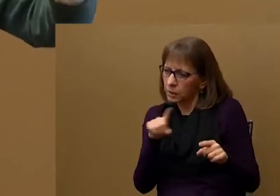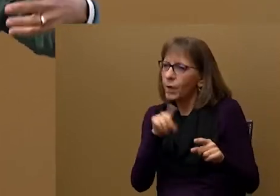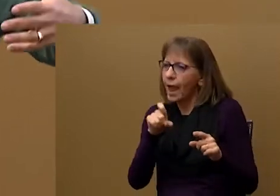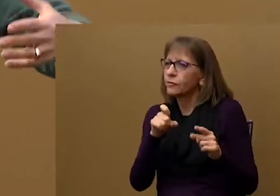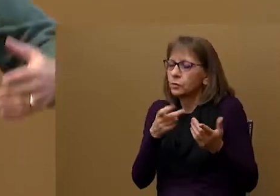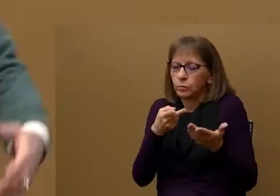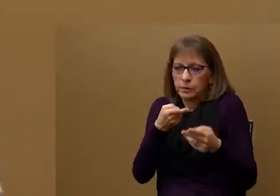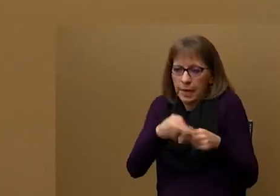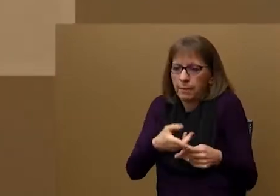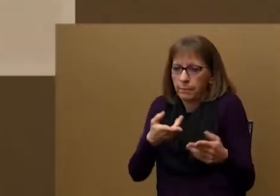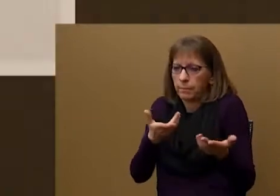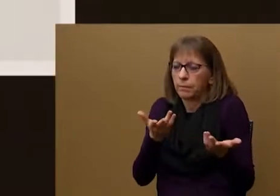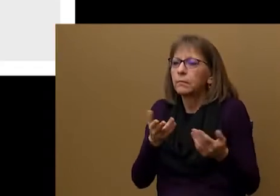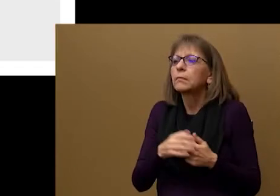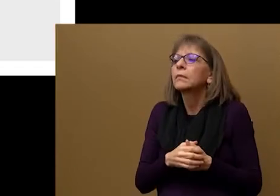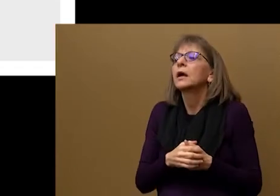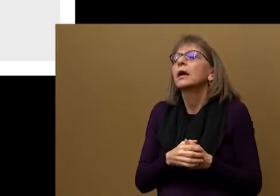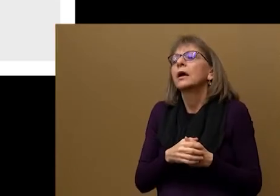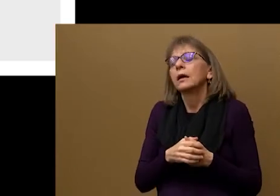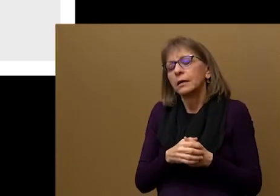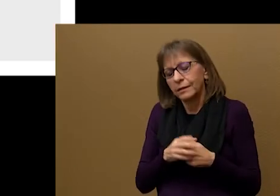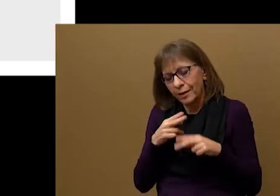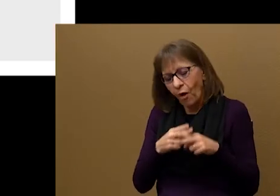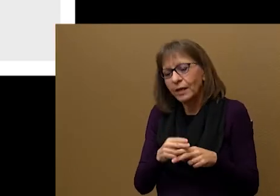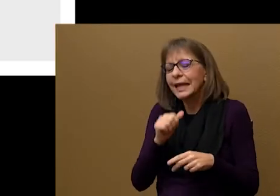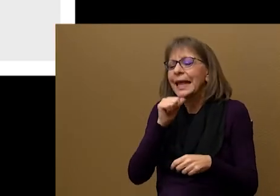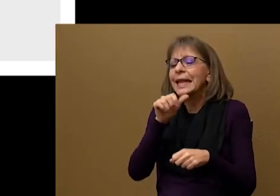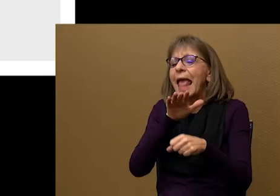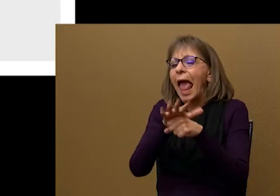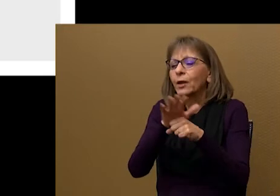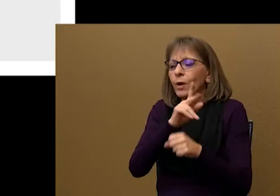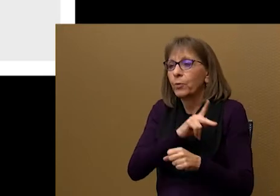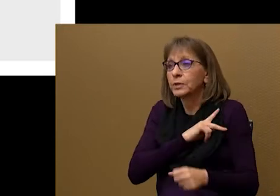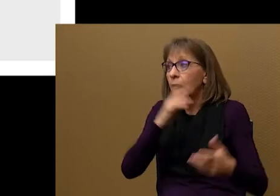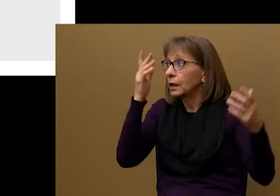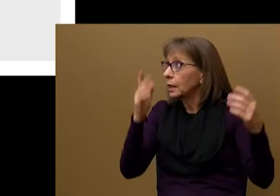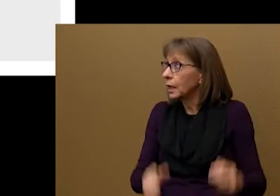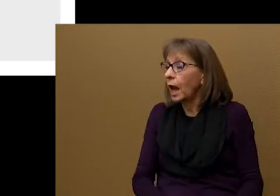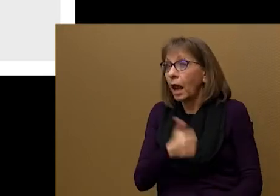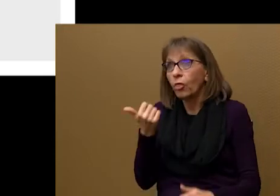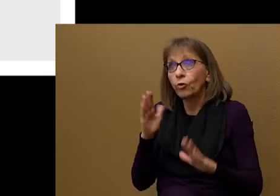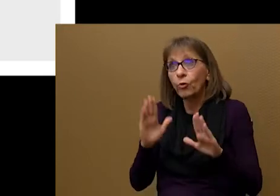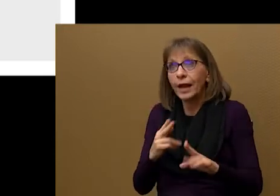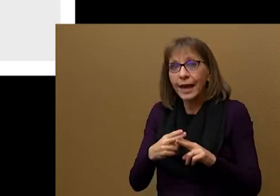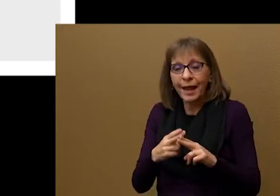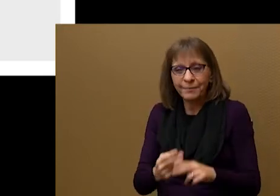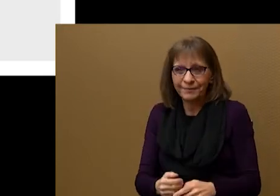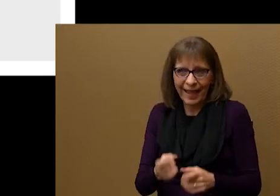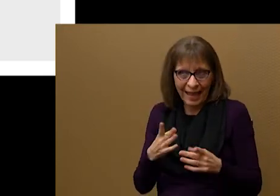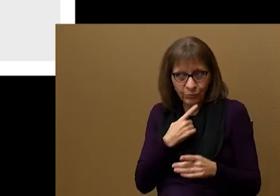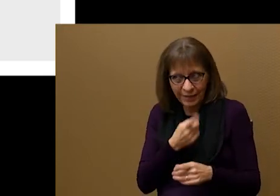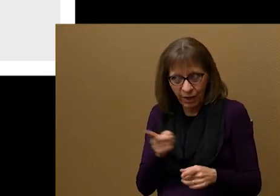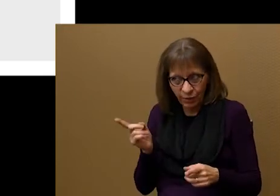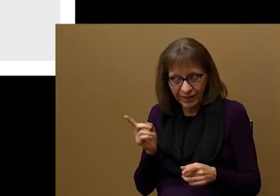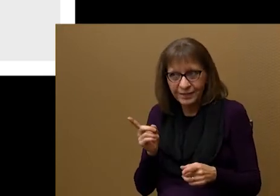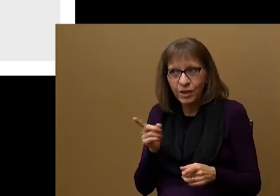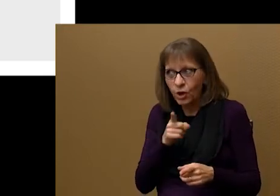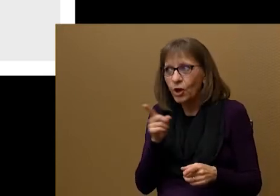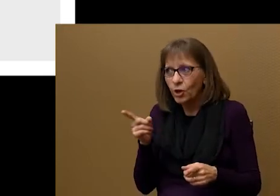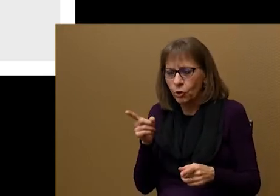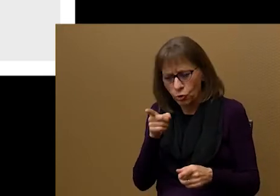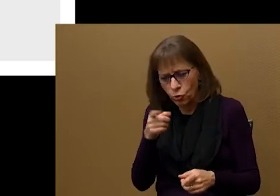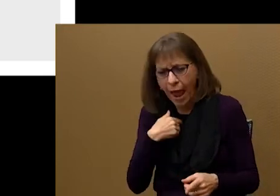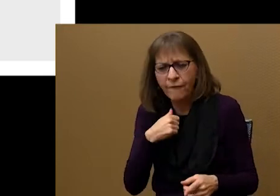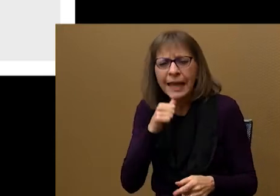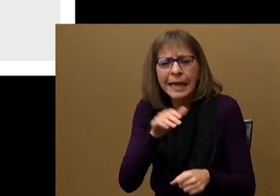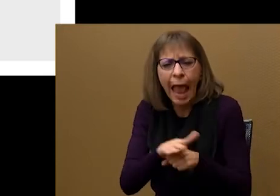have to account for. It's also been called inadequate personality, another great diagnosis, right? I hate to tell you